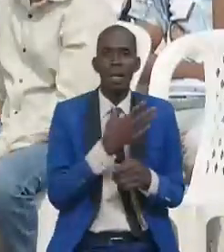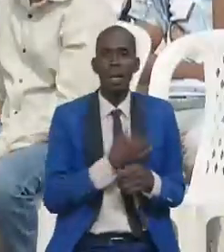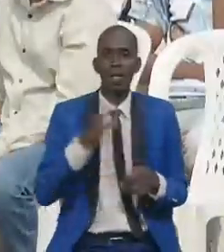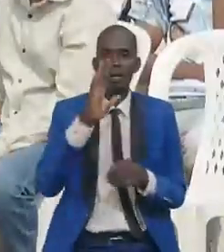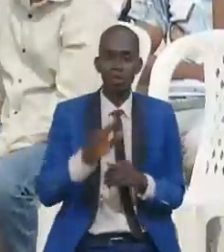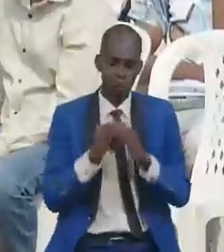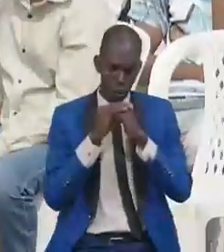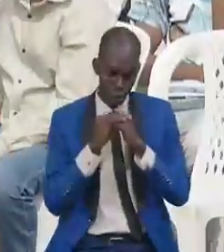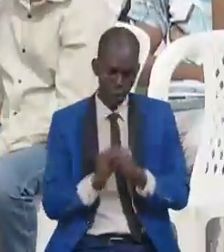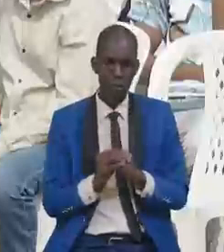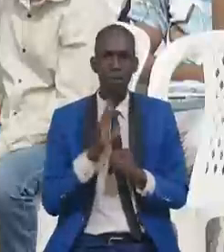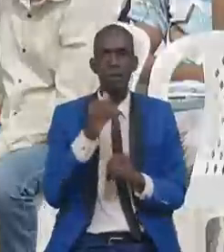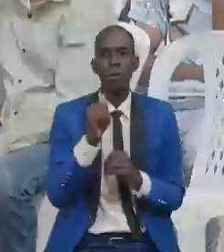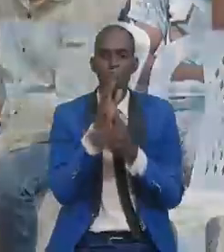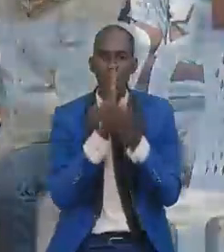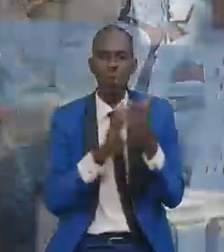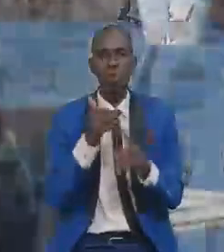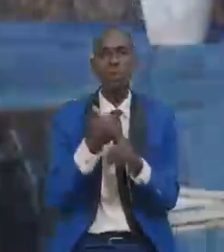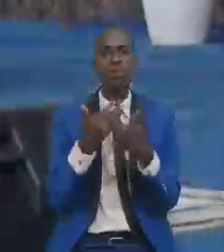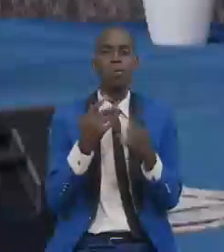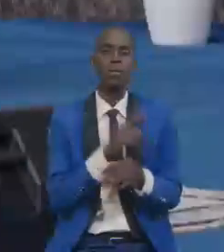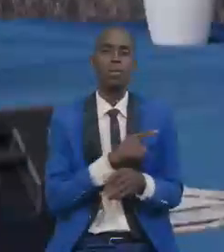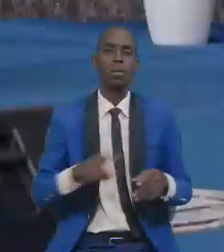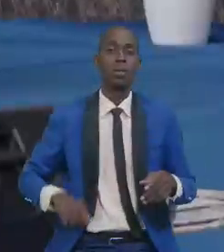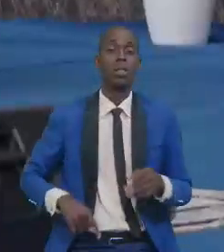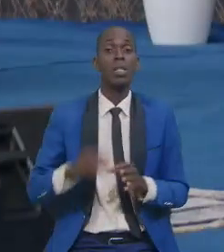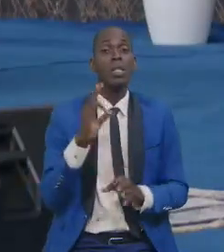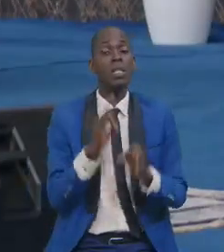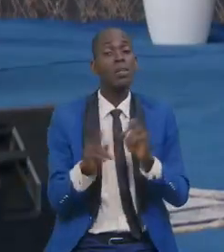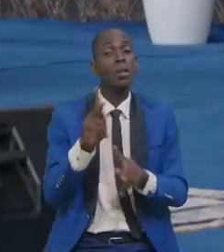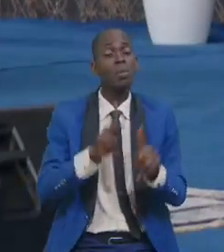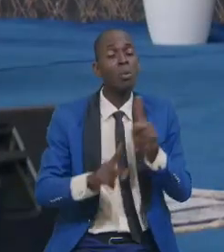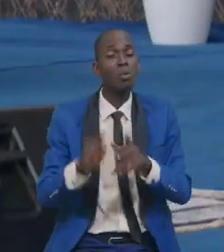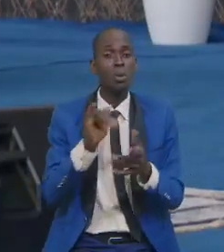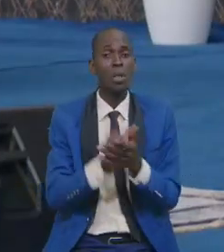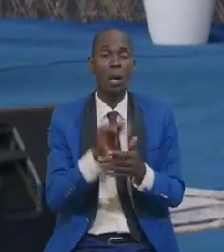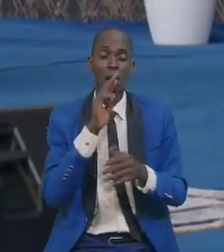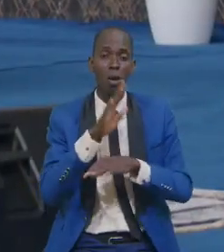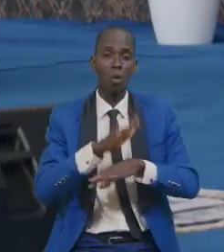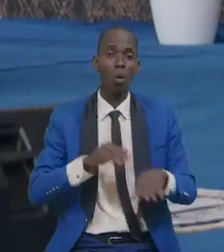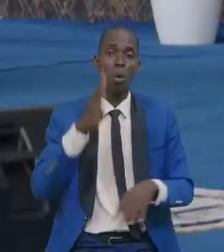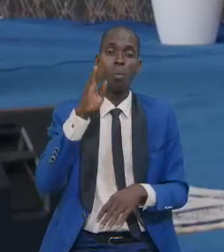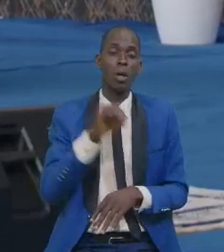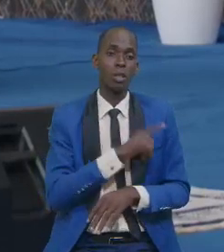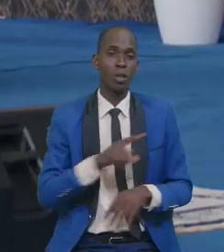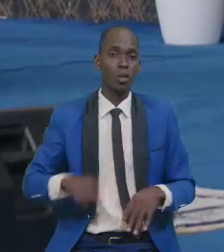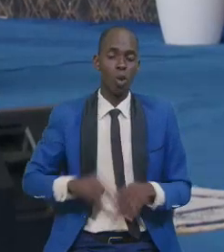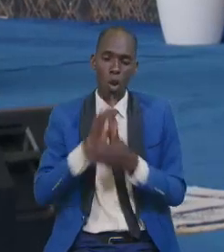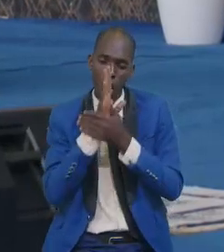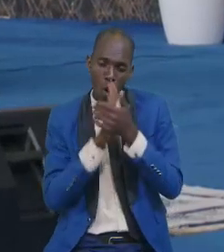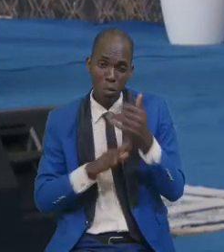sight of the Lord. If my people which are called by my name shall humble themselves and pray and seek